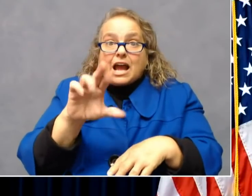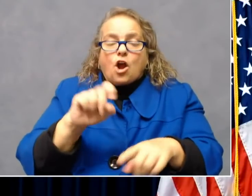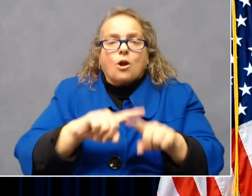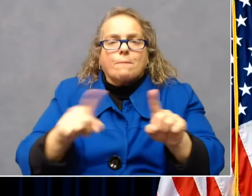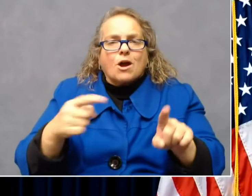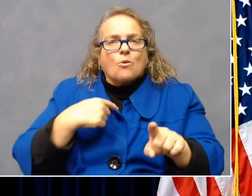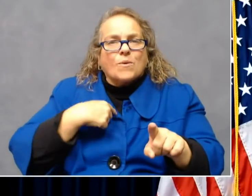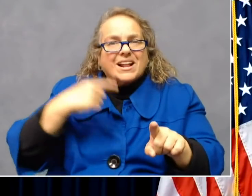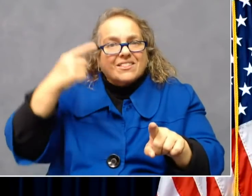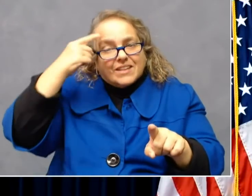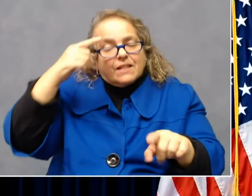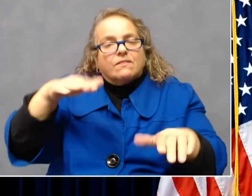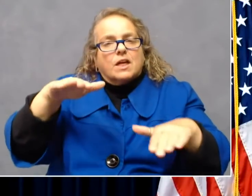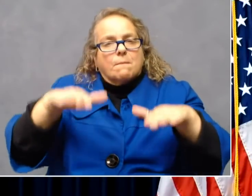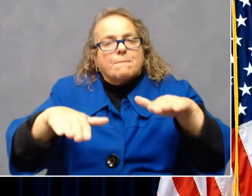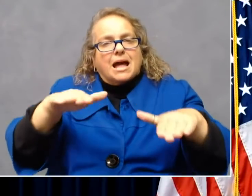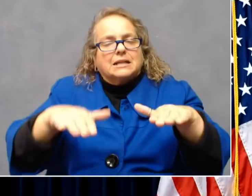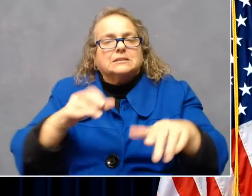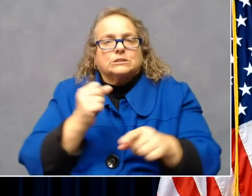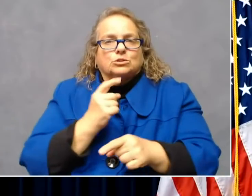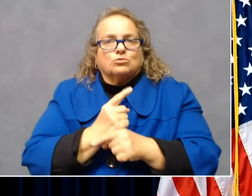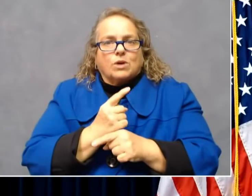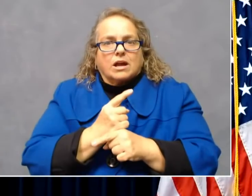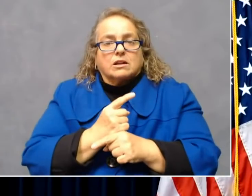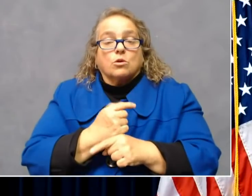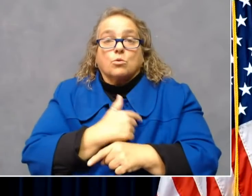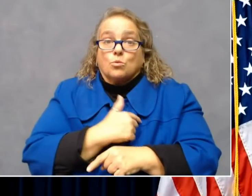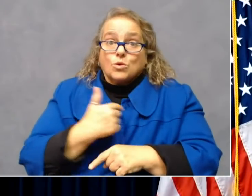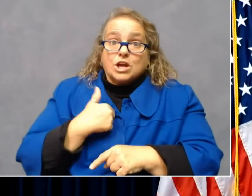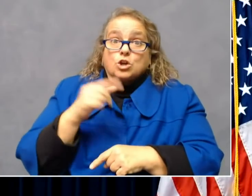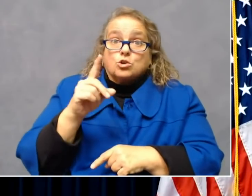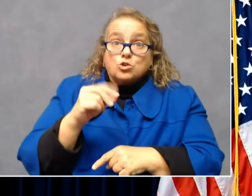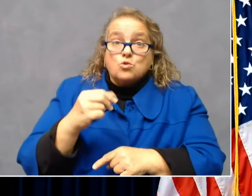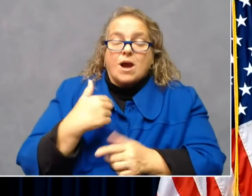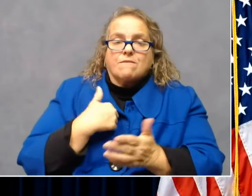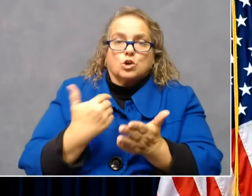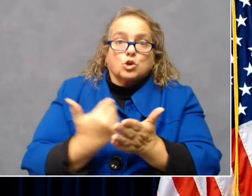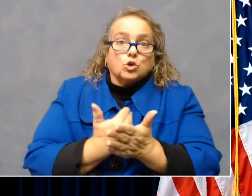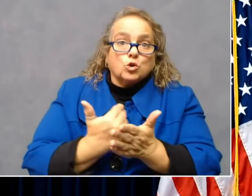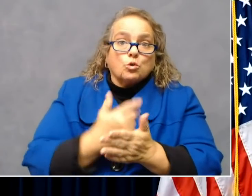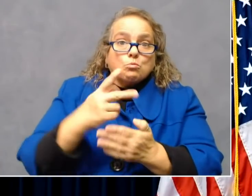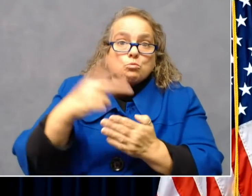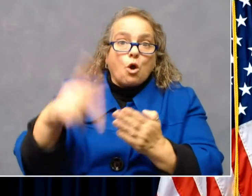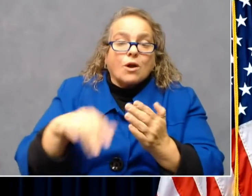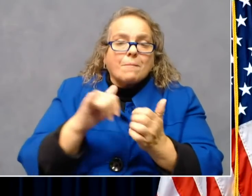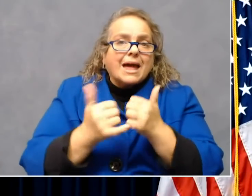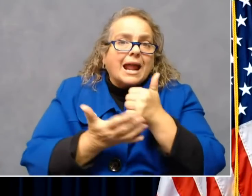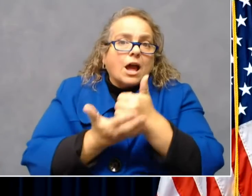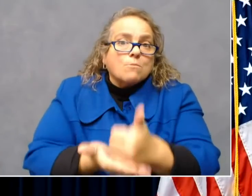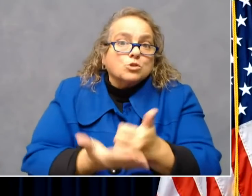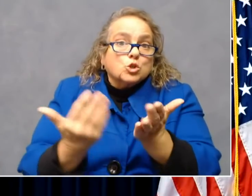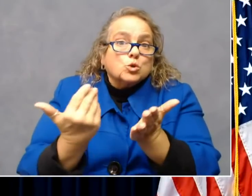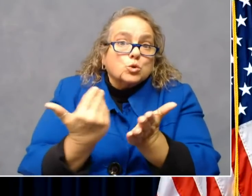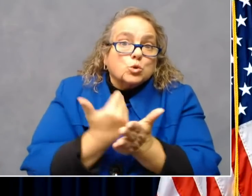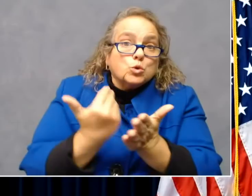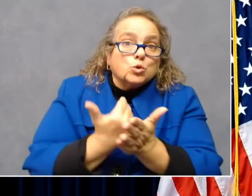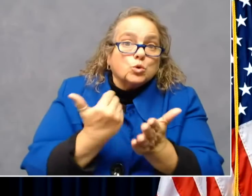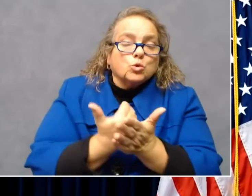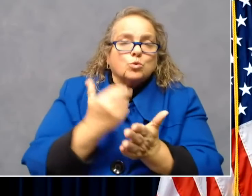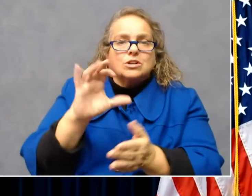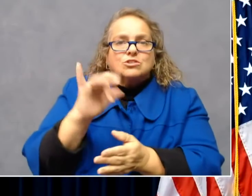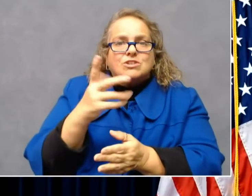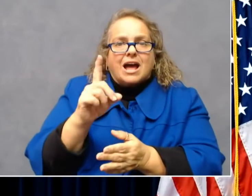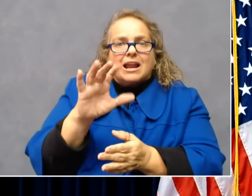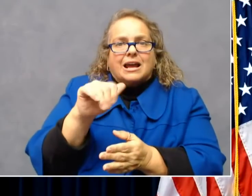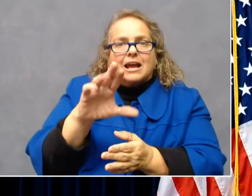right there. We do have a new program that helps new child care facilities start to open, but we can